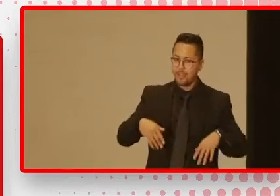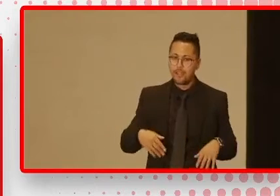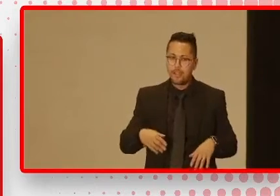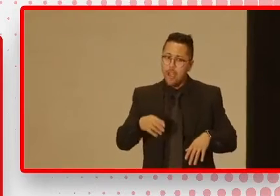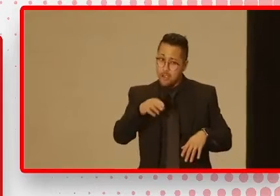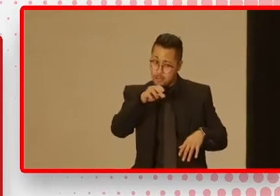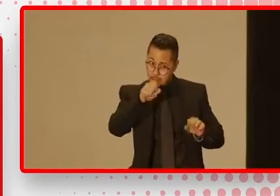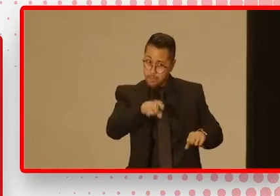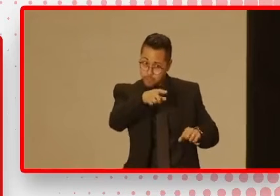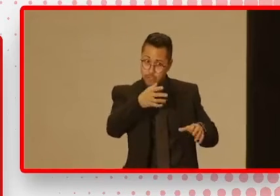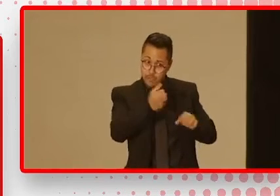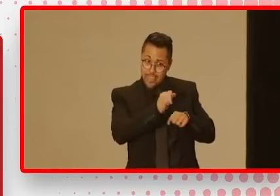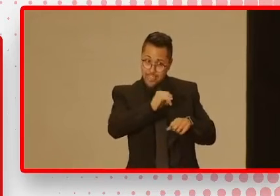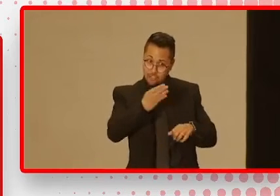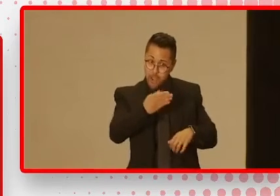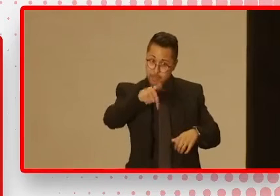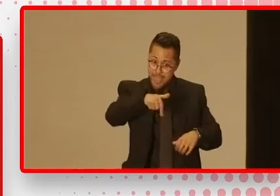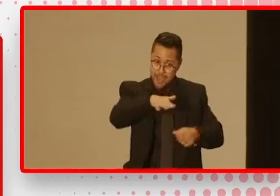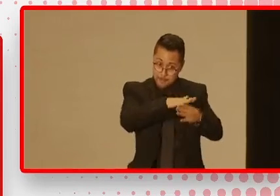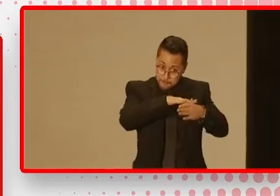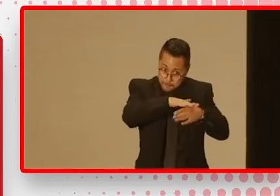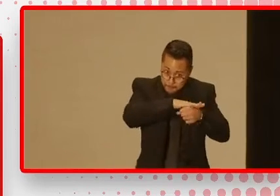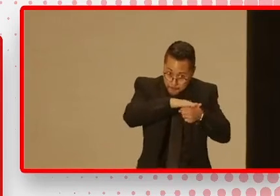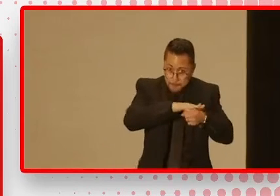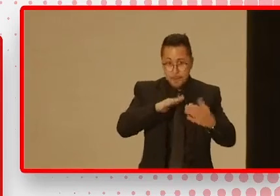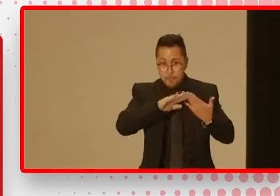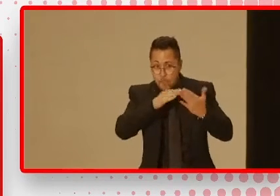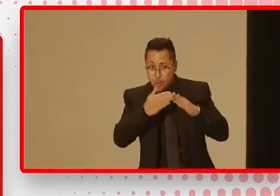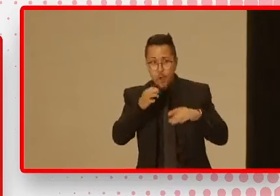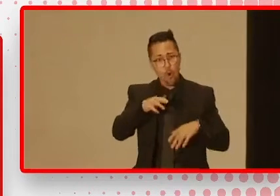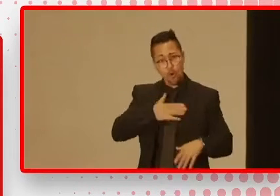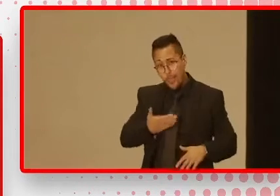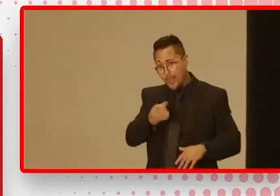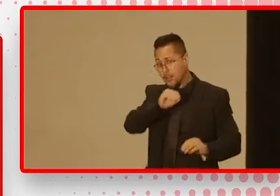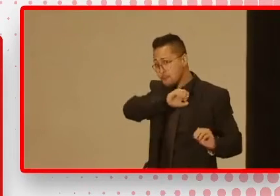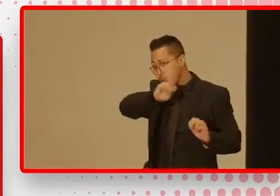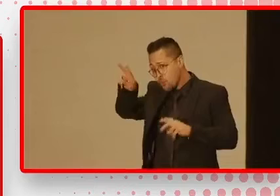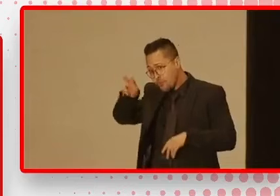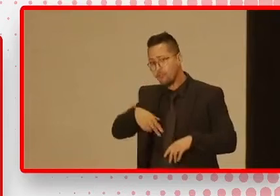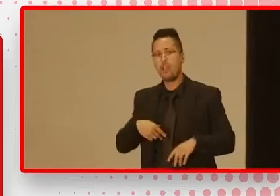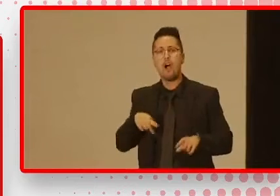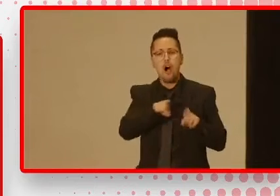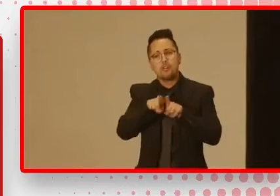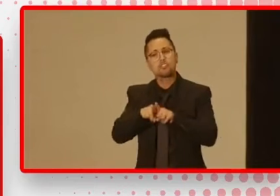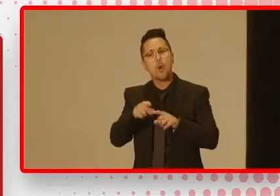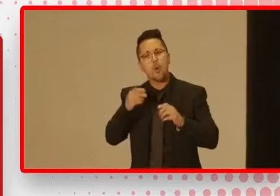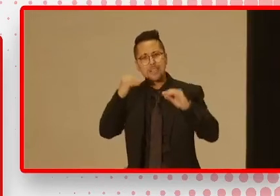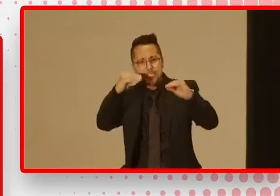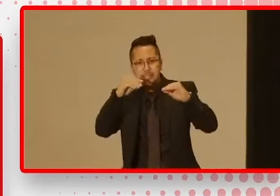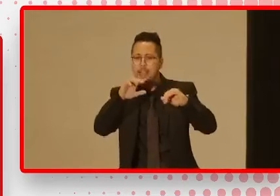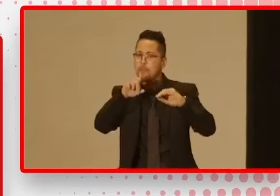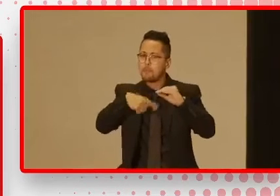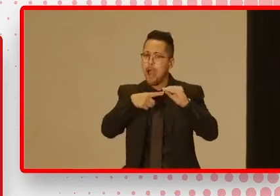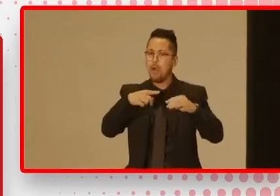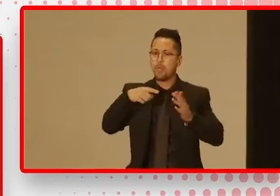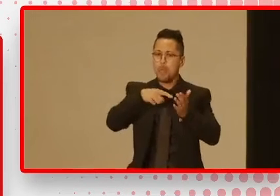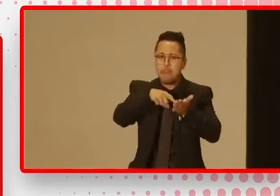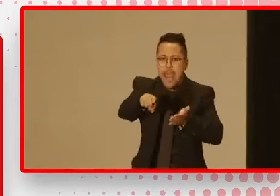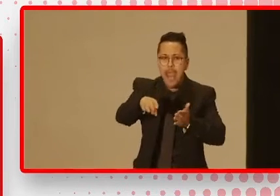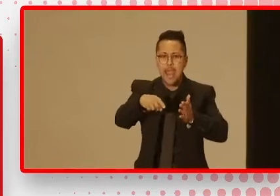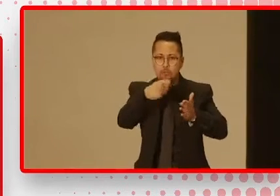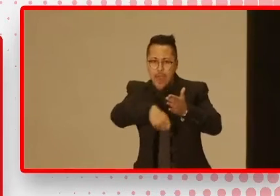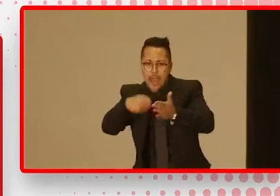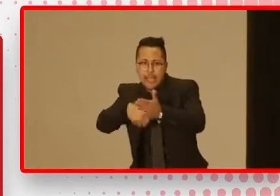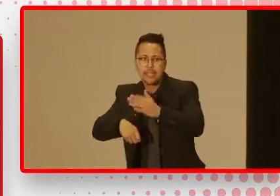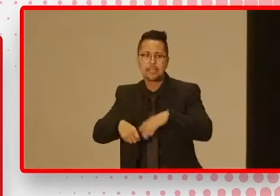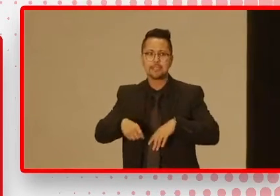community, or are you okay moving somewhere else? And then also helps them understand what the pay rates are. Do they have benefits? What kind of